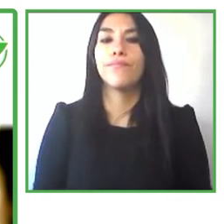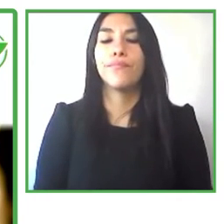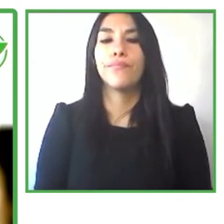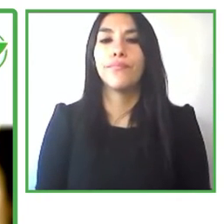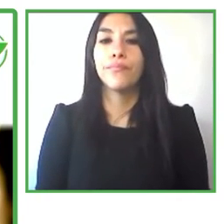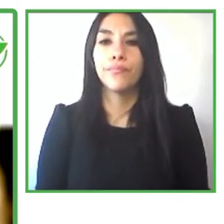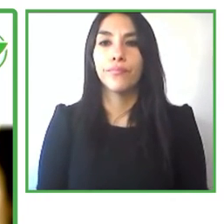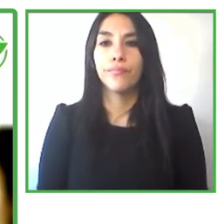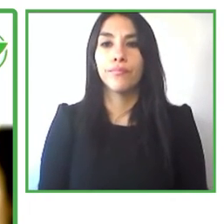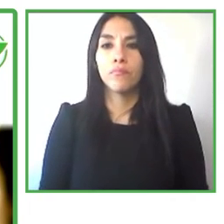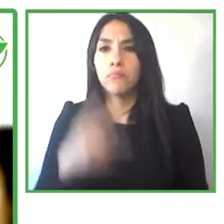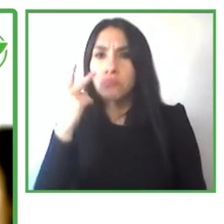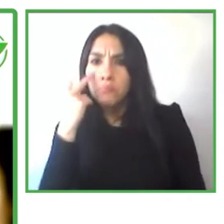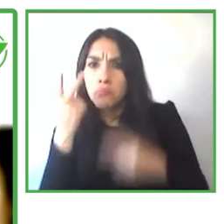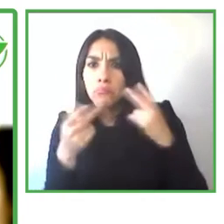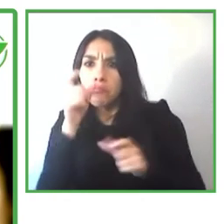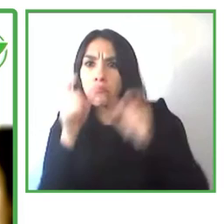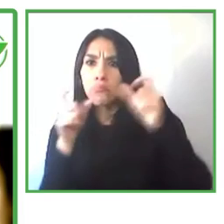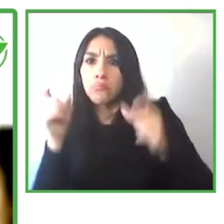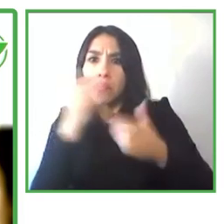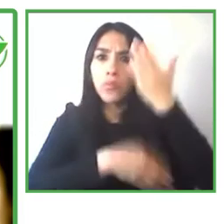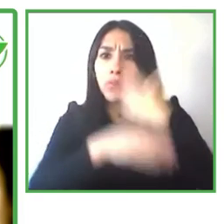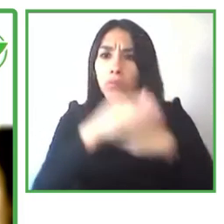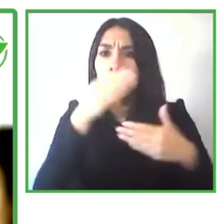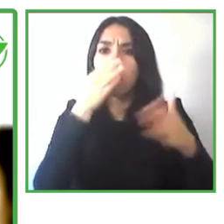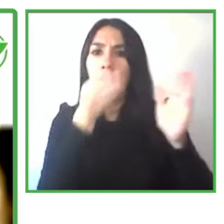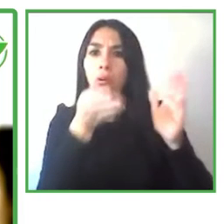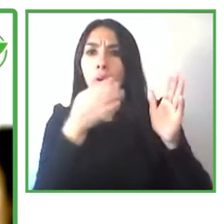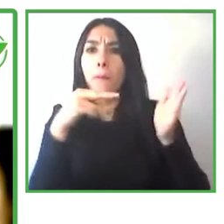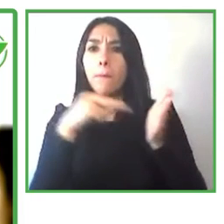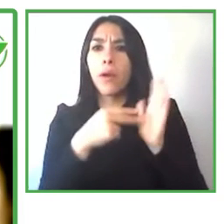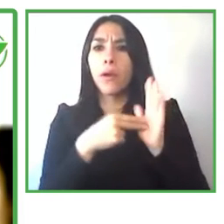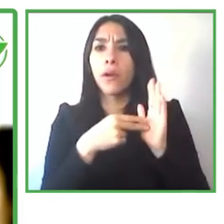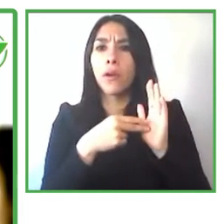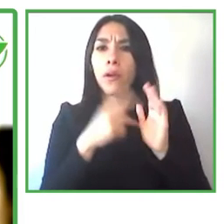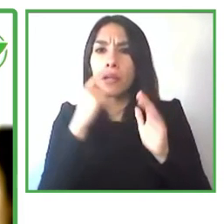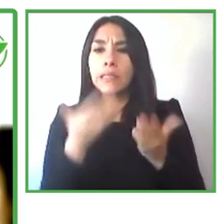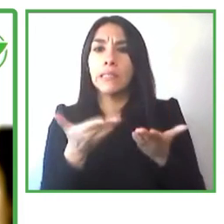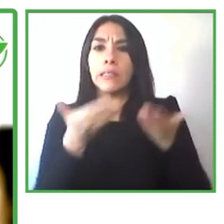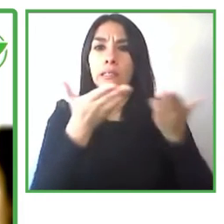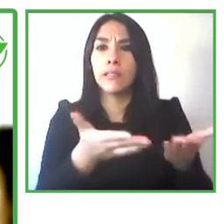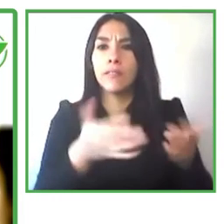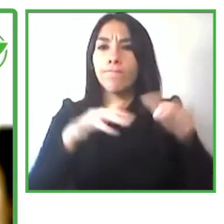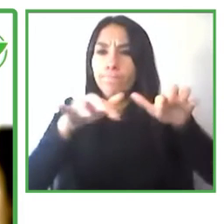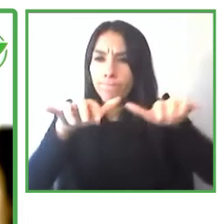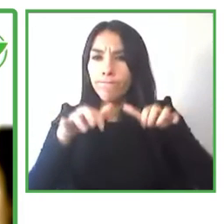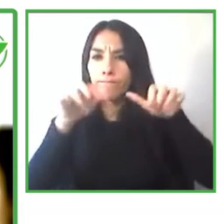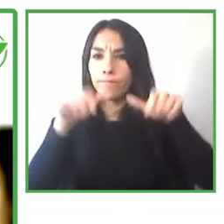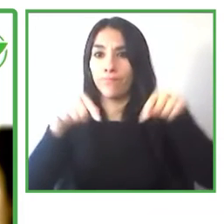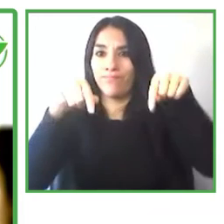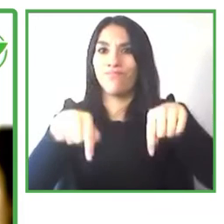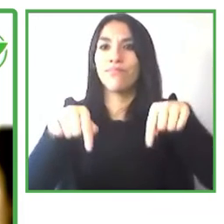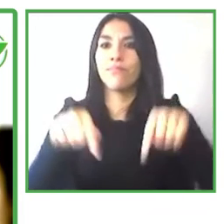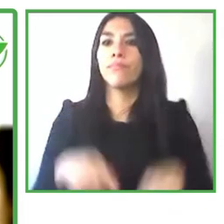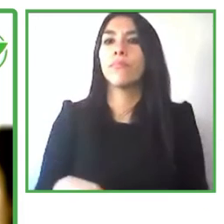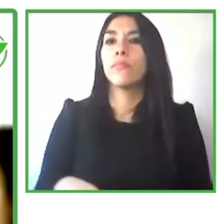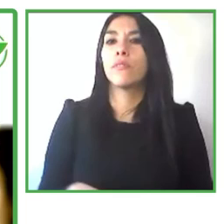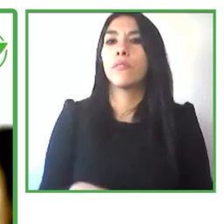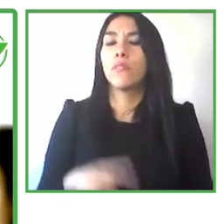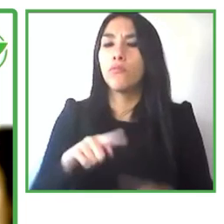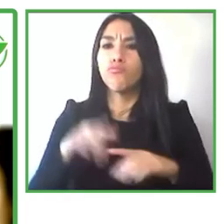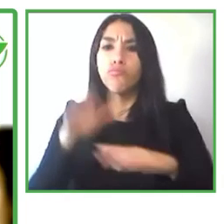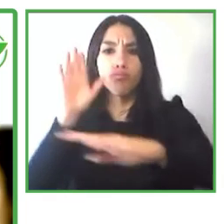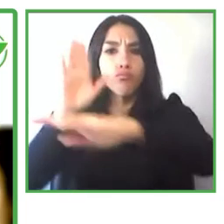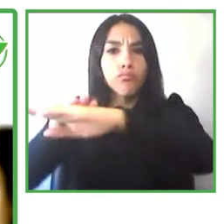skills that are demand, that are in demand by local employers. So there we try to promote the collaboration between